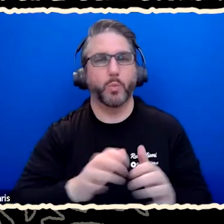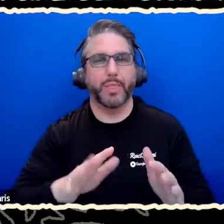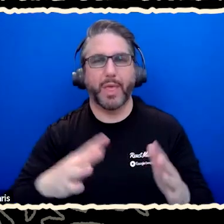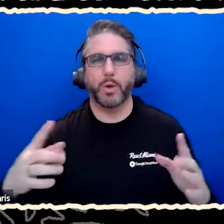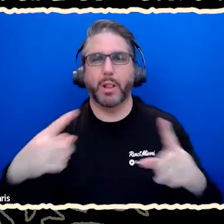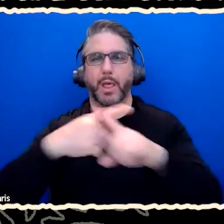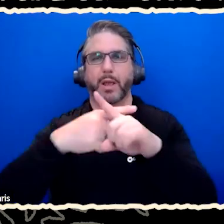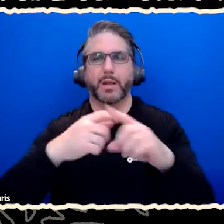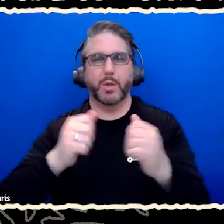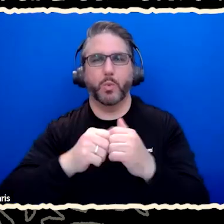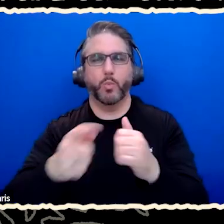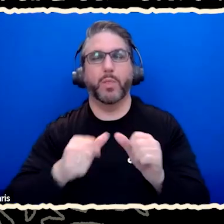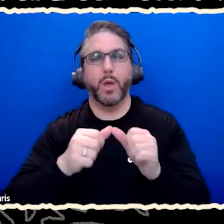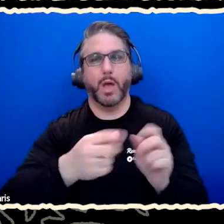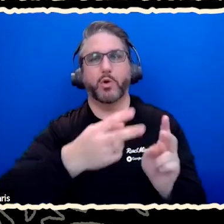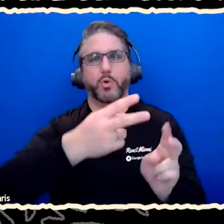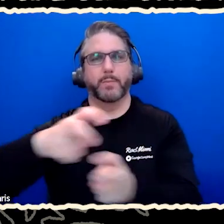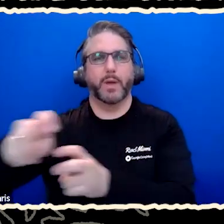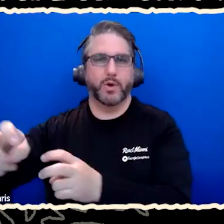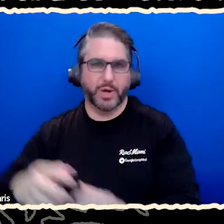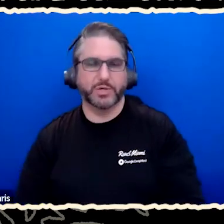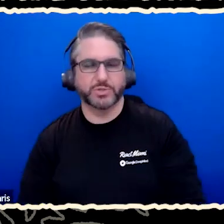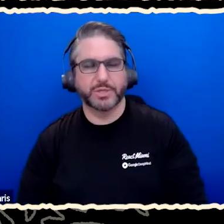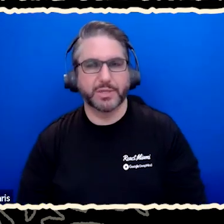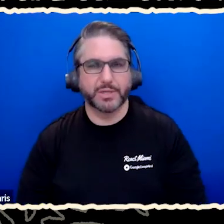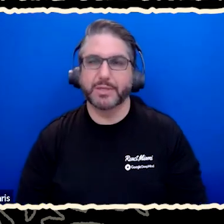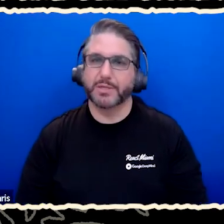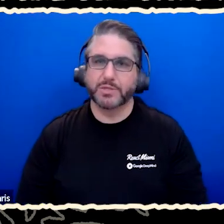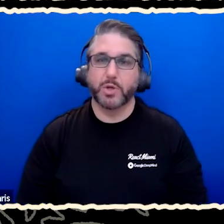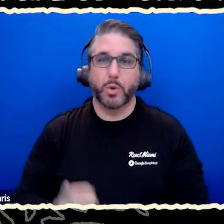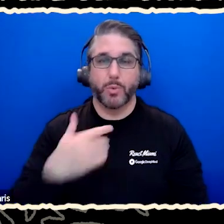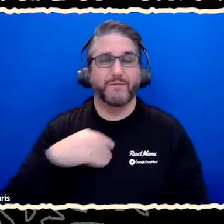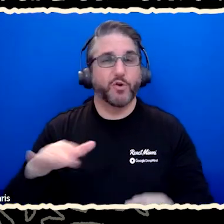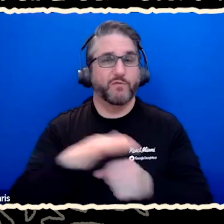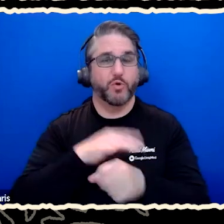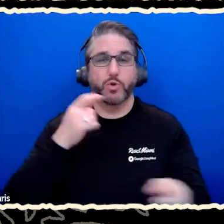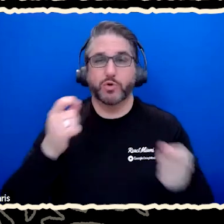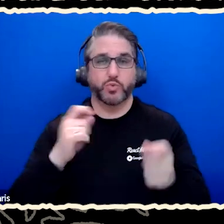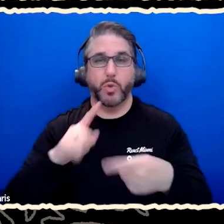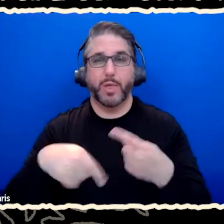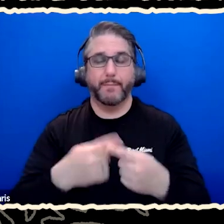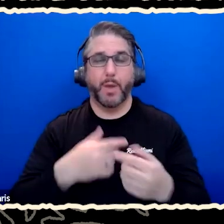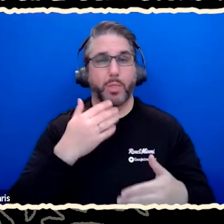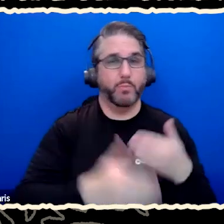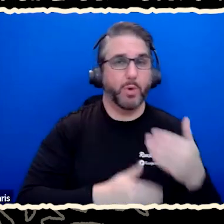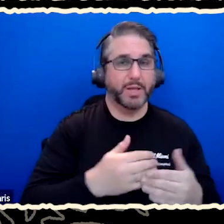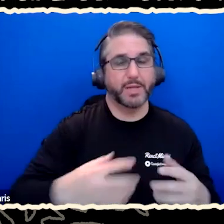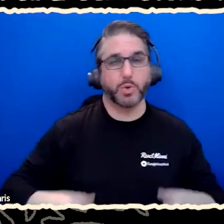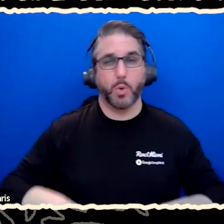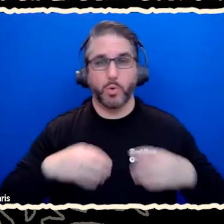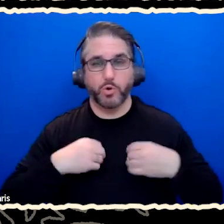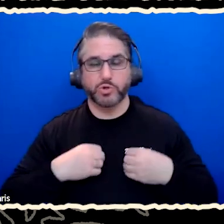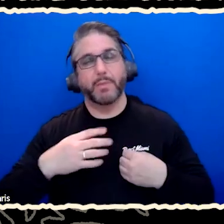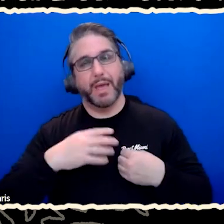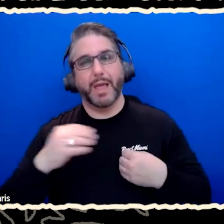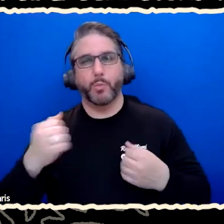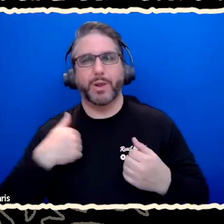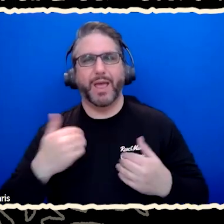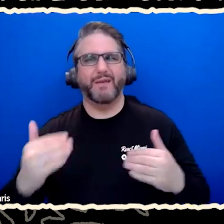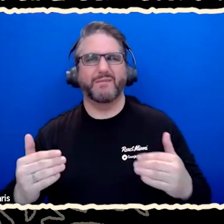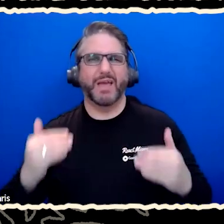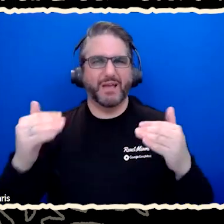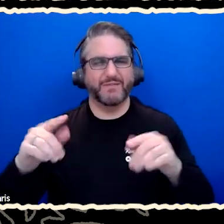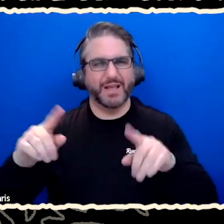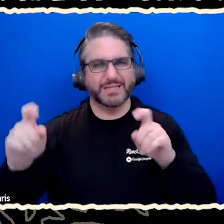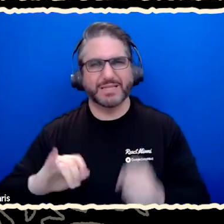ongoing migration efforts. So this means you have full control over the process, ownership, and optionally, you can even do some advanced testing, such